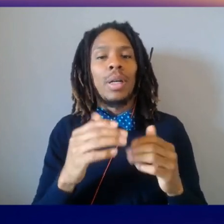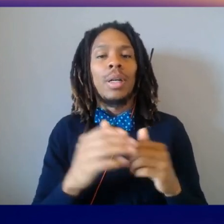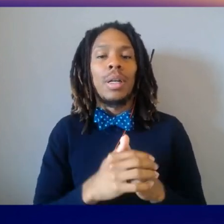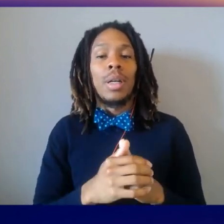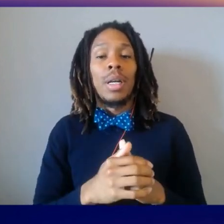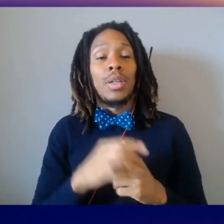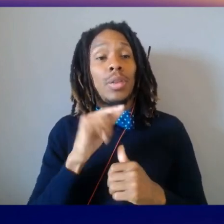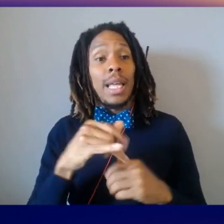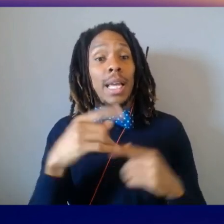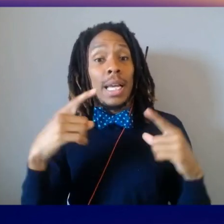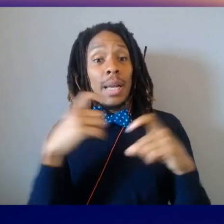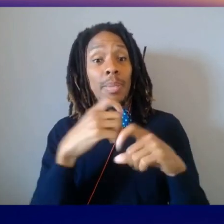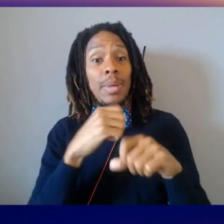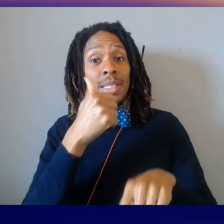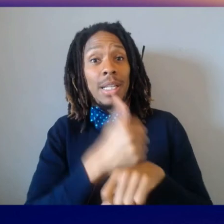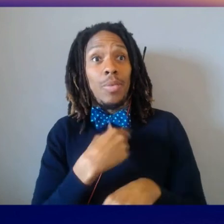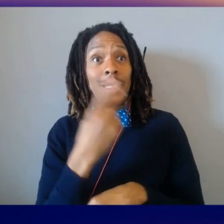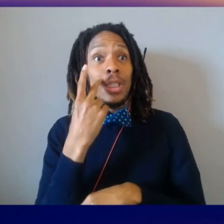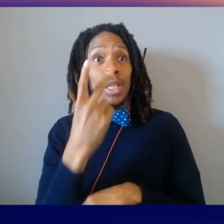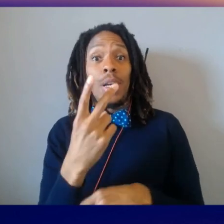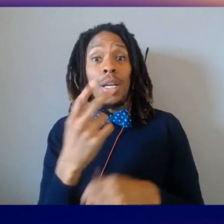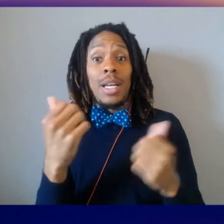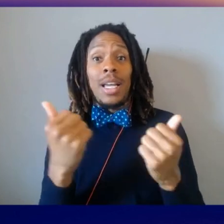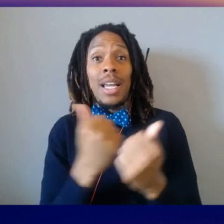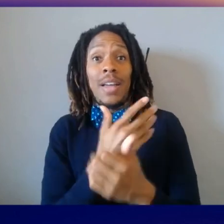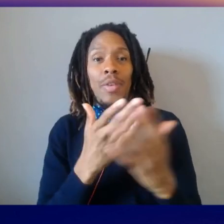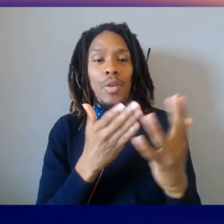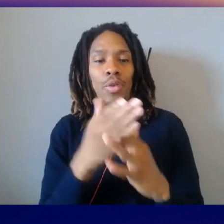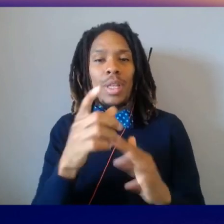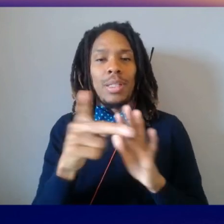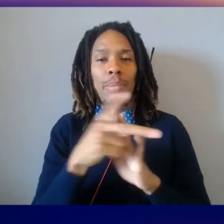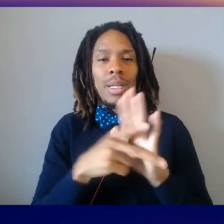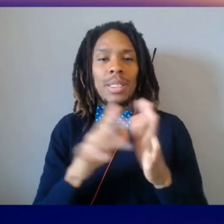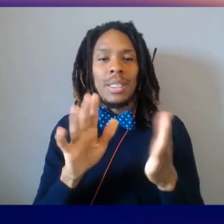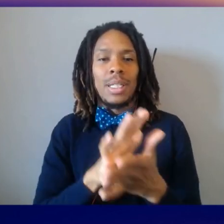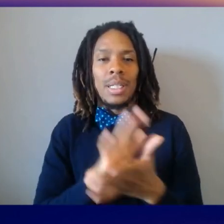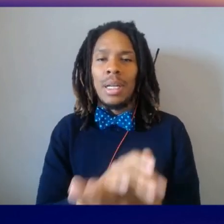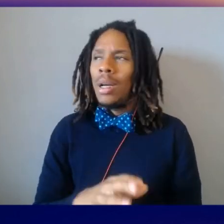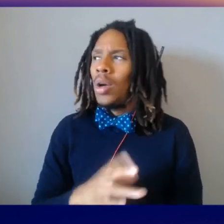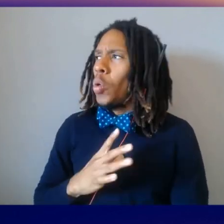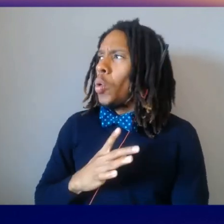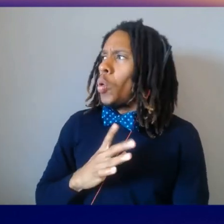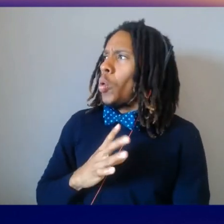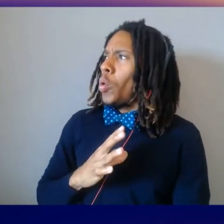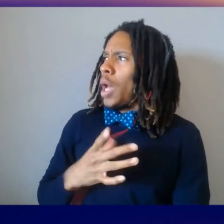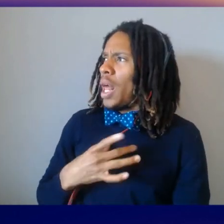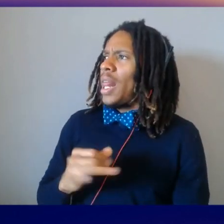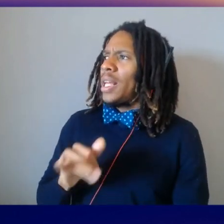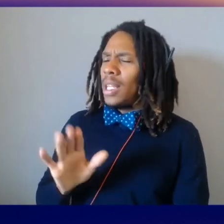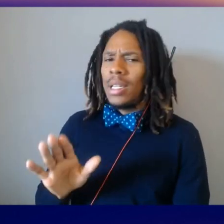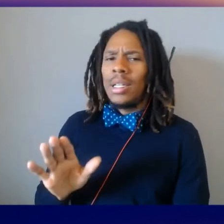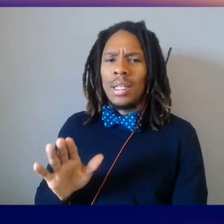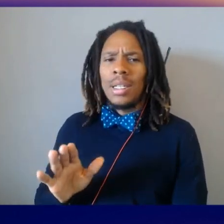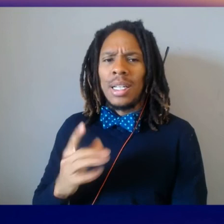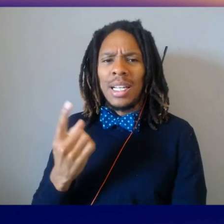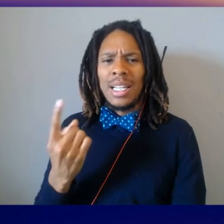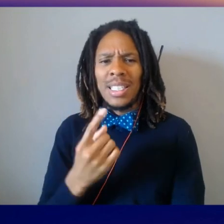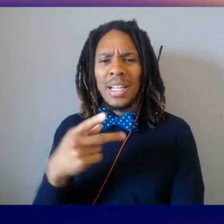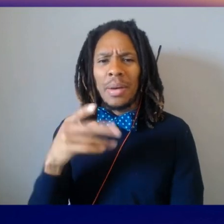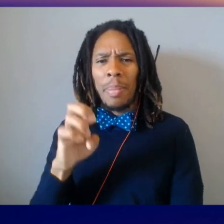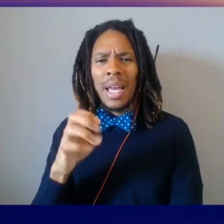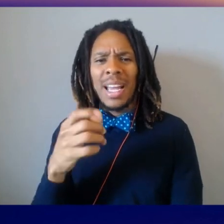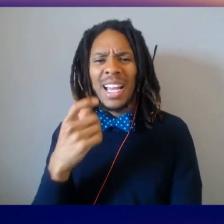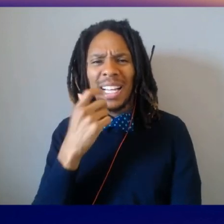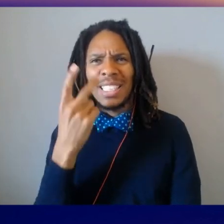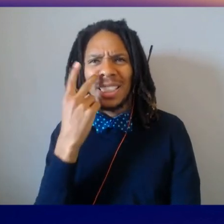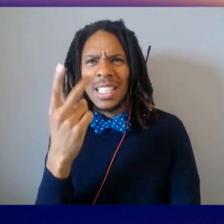complex setup which we saw, everything is done through one this place. policy document. I really like that. Yeah, I like how the single pane of glass to see the network, the